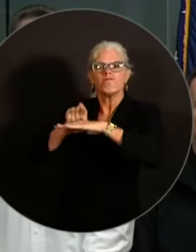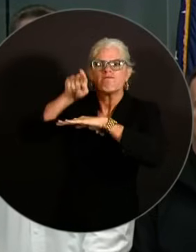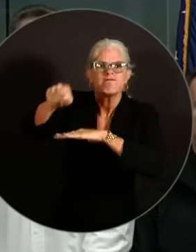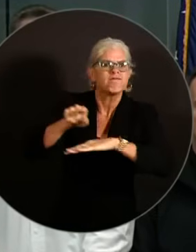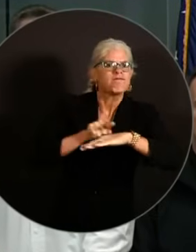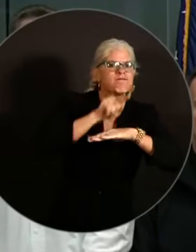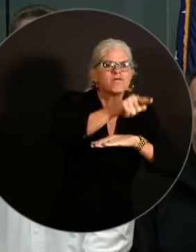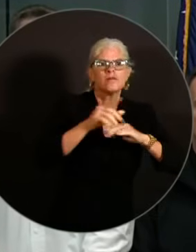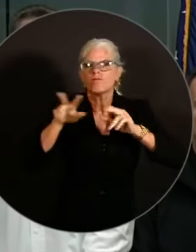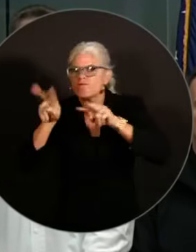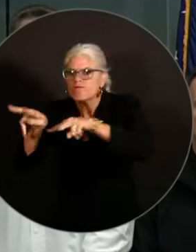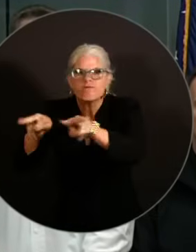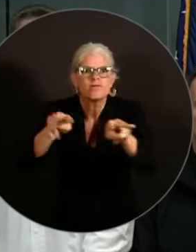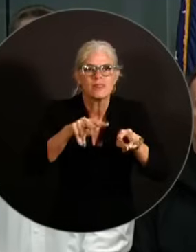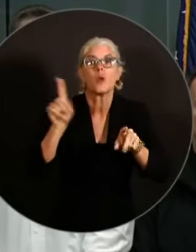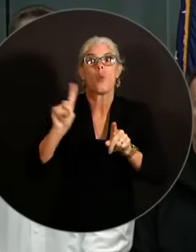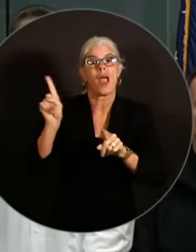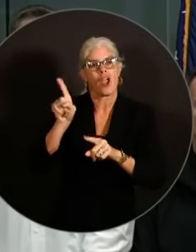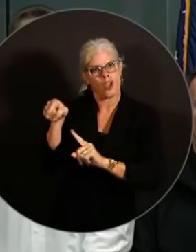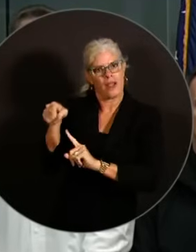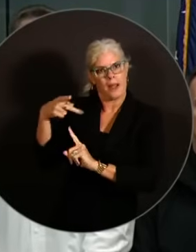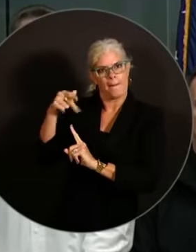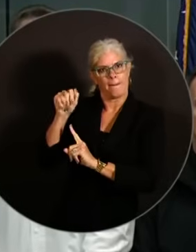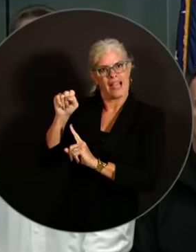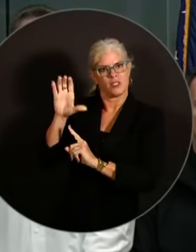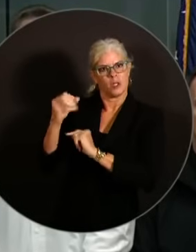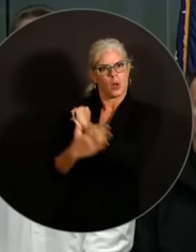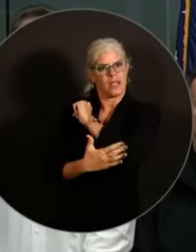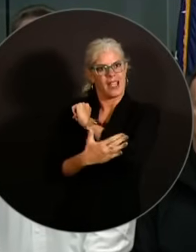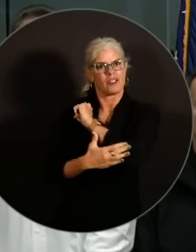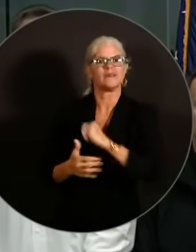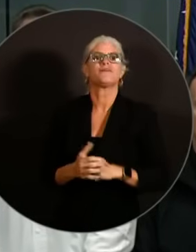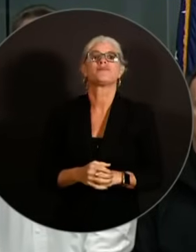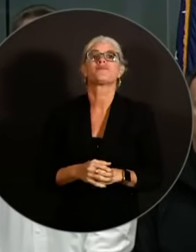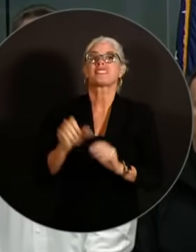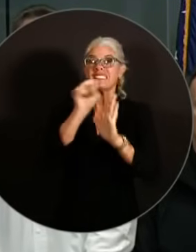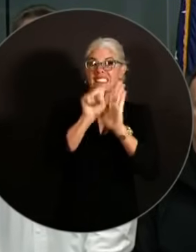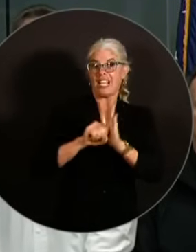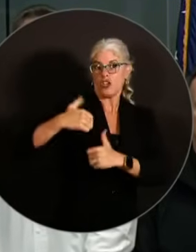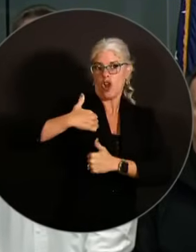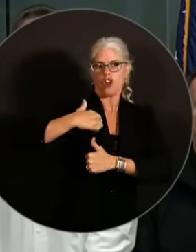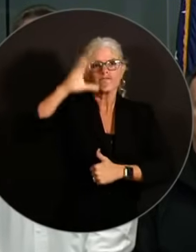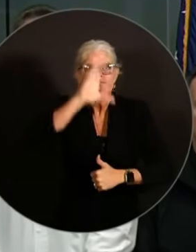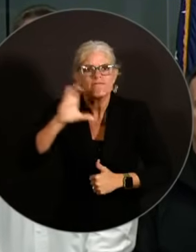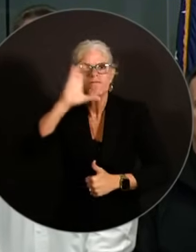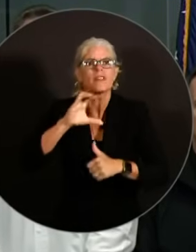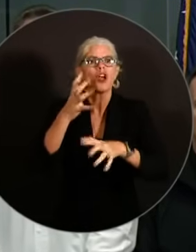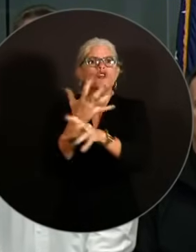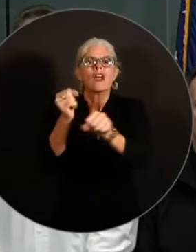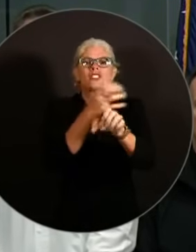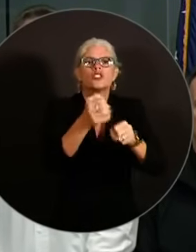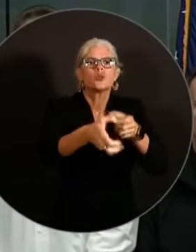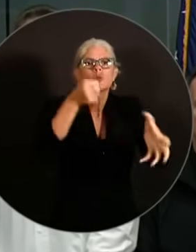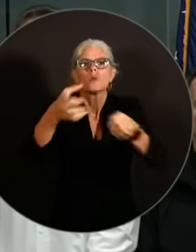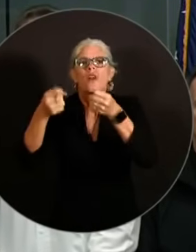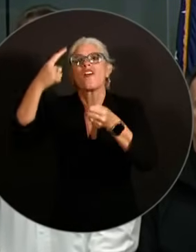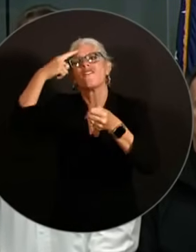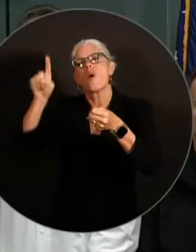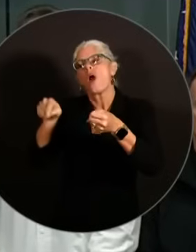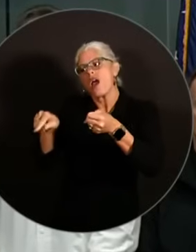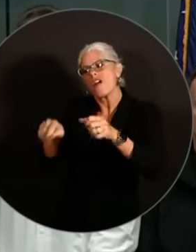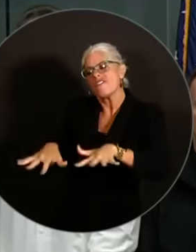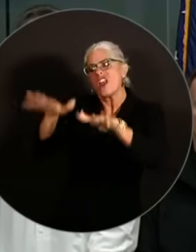County. The State Guard has also been engaged in search and rescue, assisting with flood water evacuations as well as